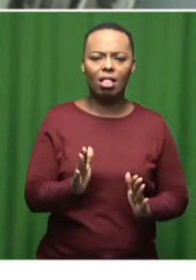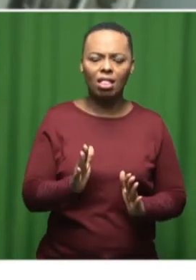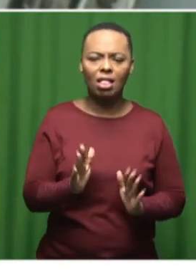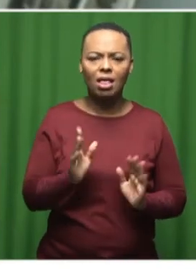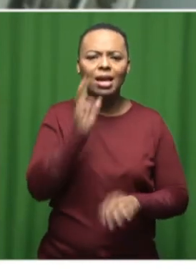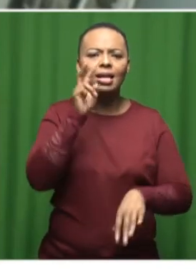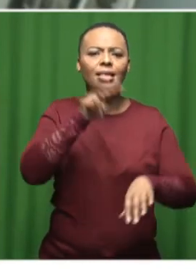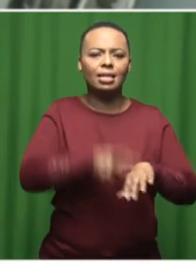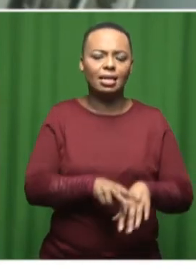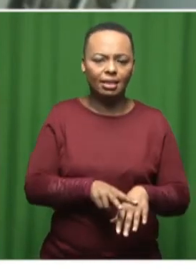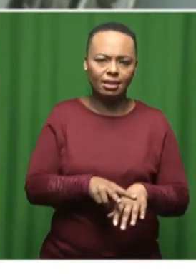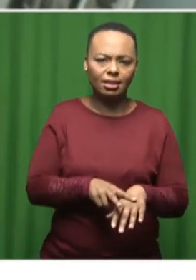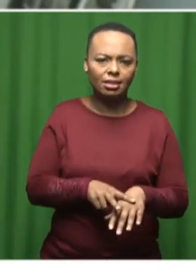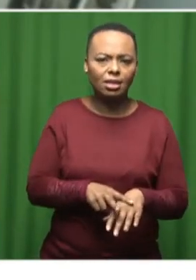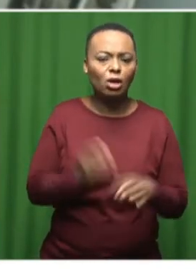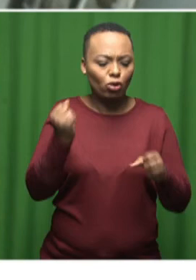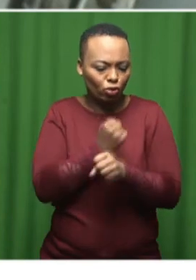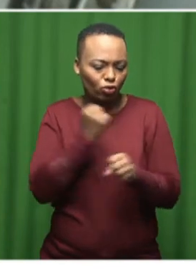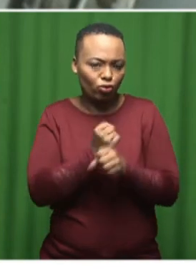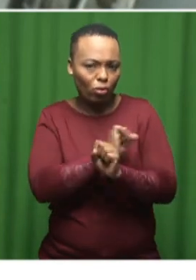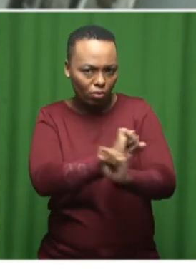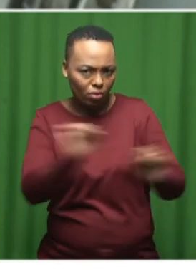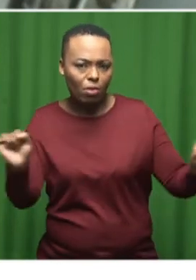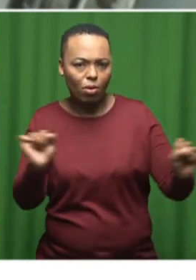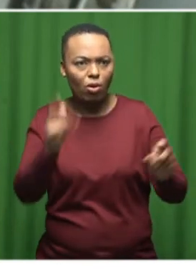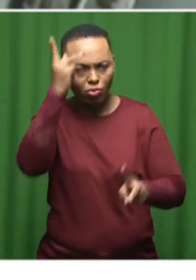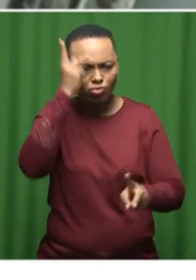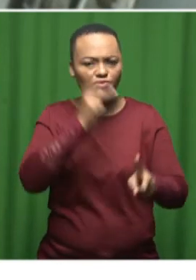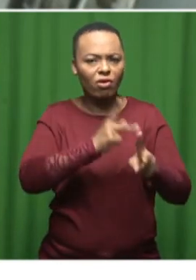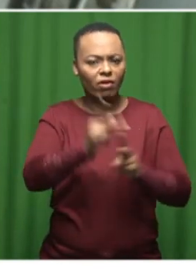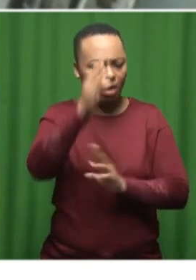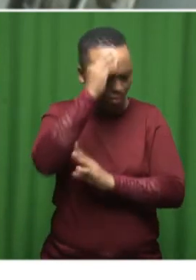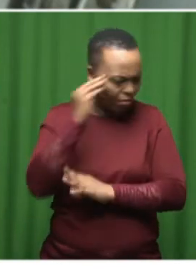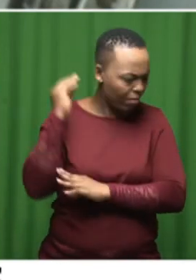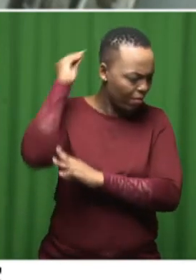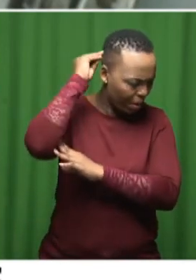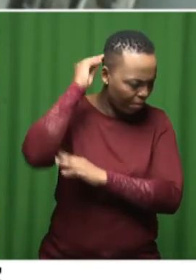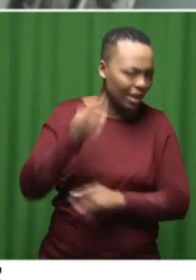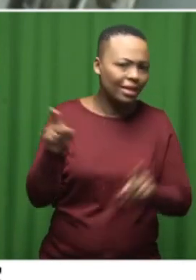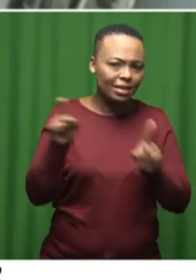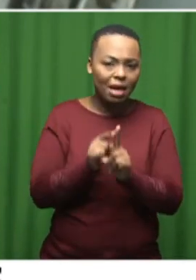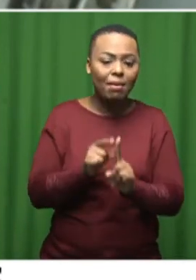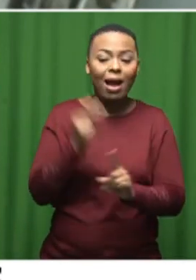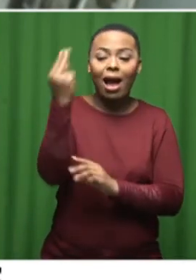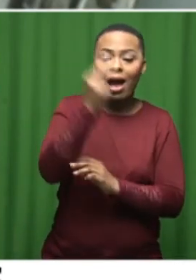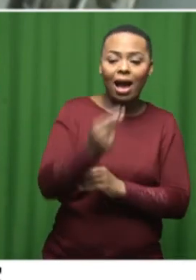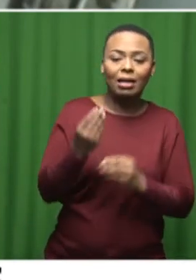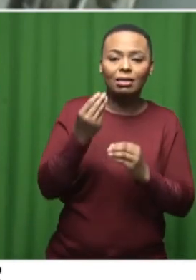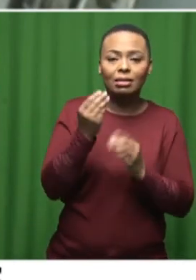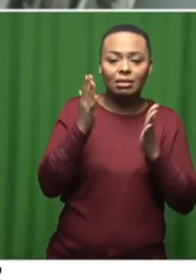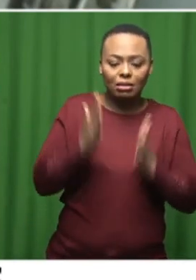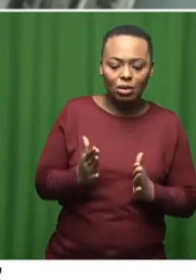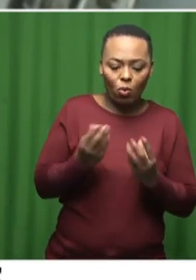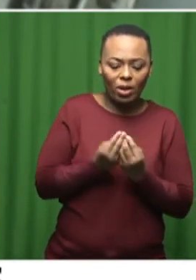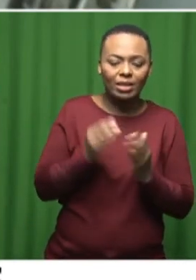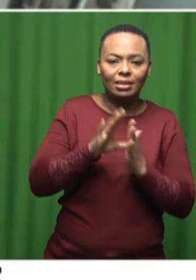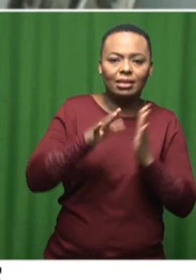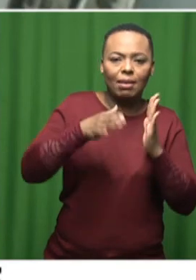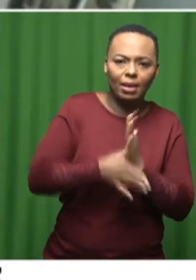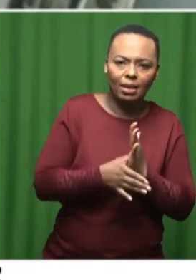professionalism, and also artists with disability even more, and that we need to